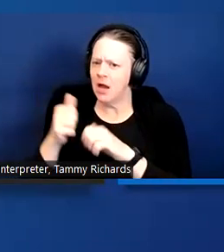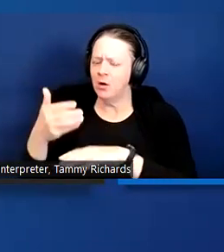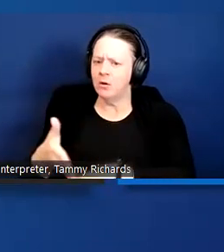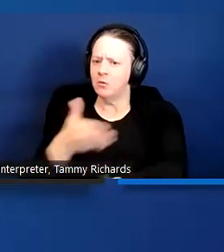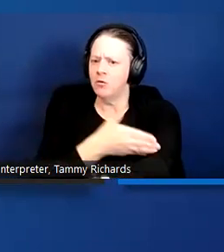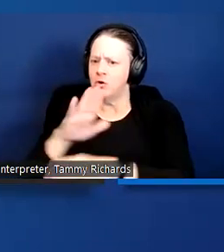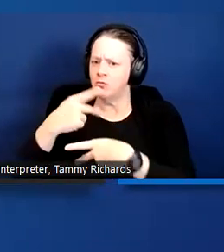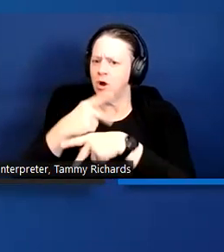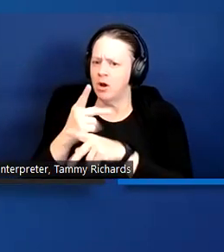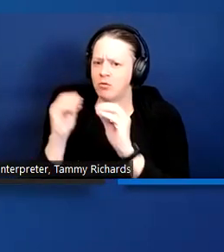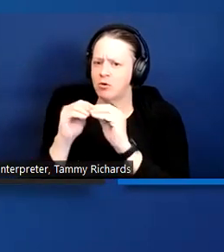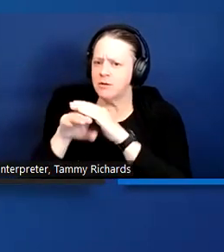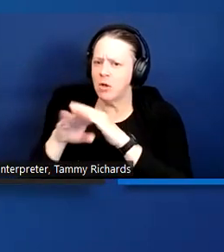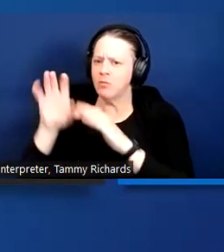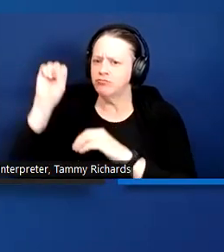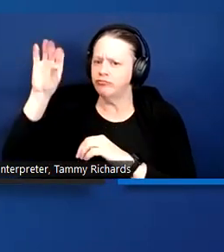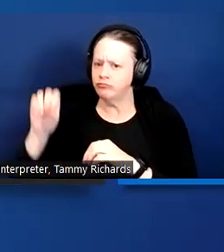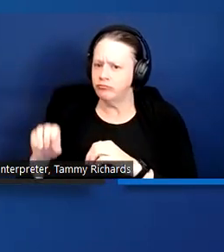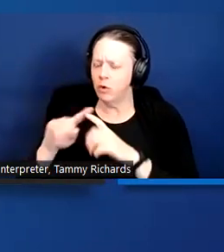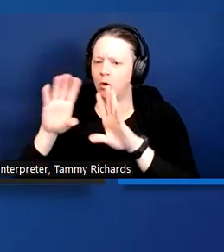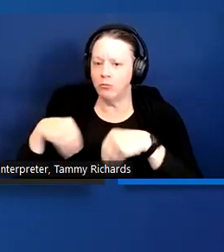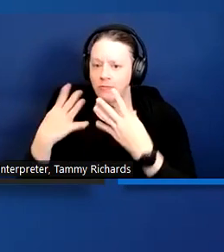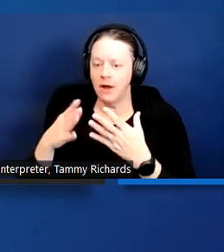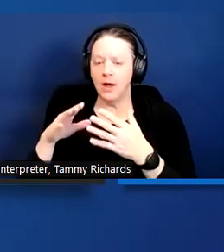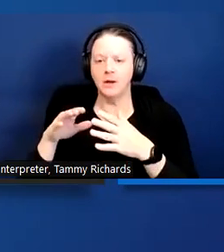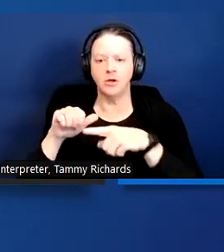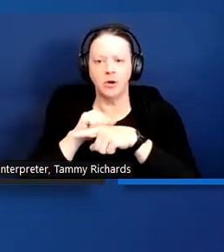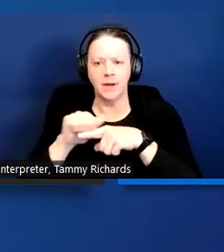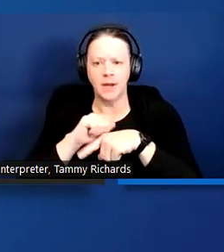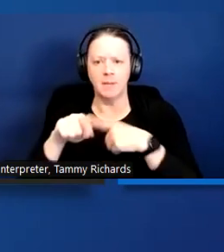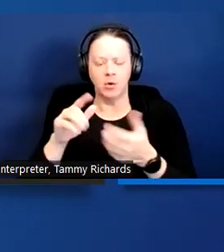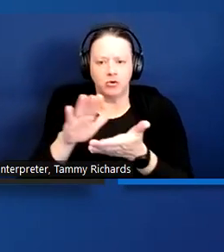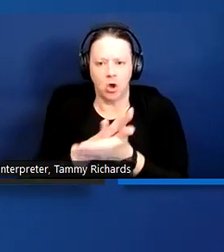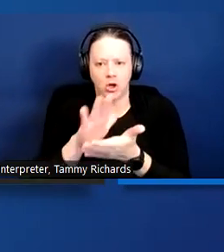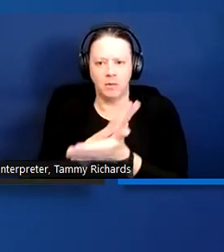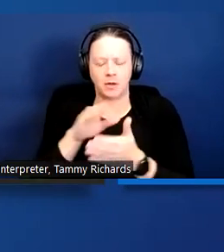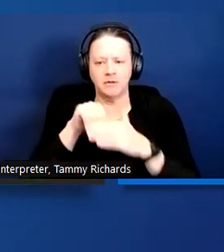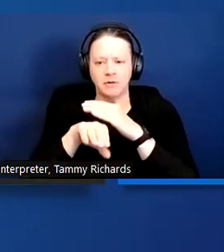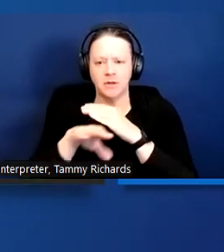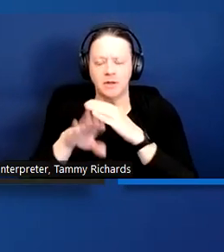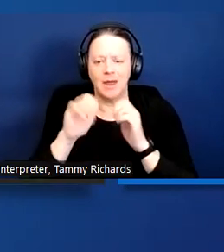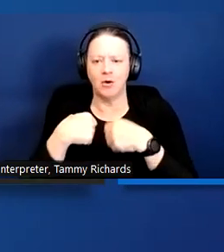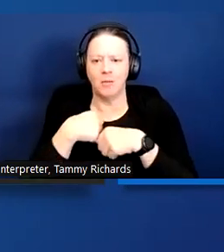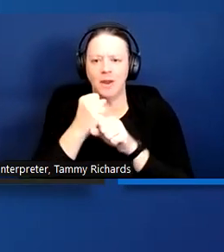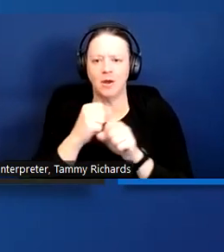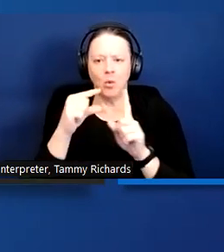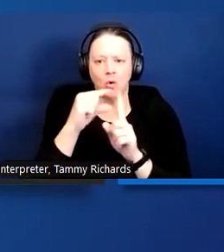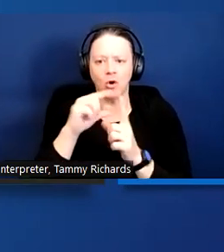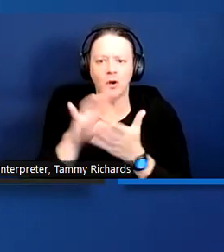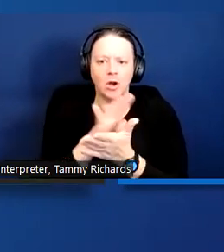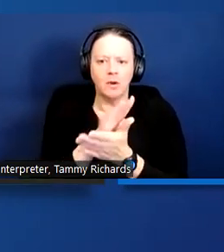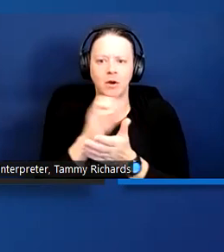accessible, or provide training on document accessibility, how to make a Word document or a PDF more